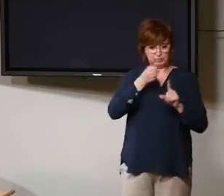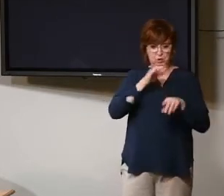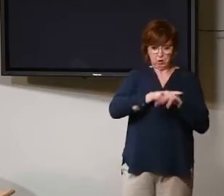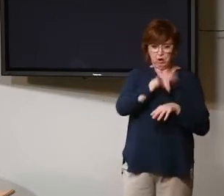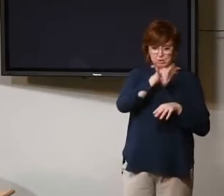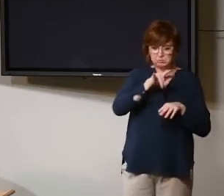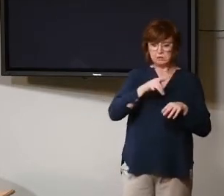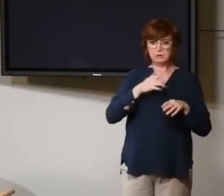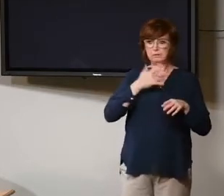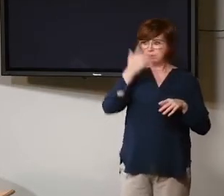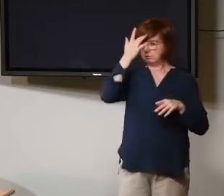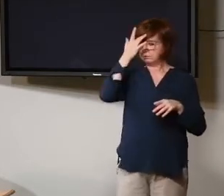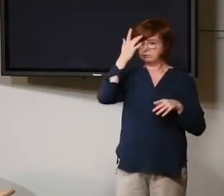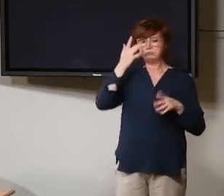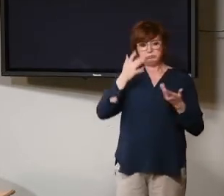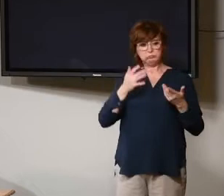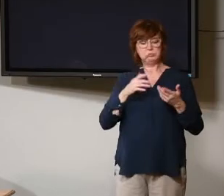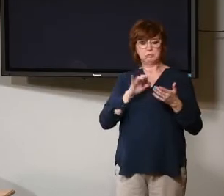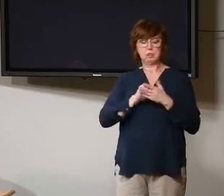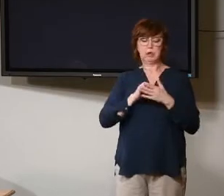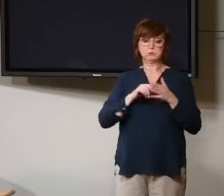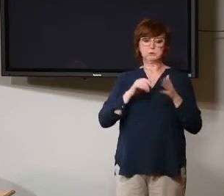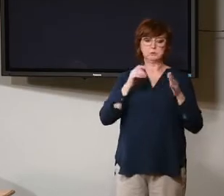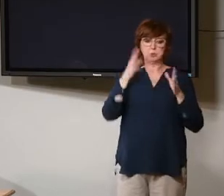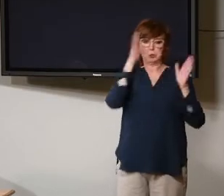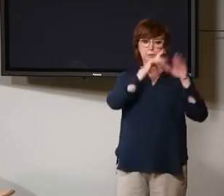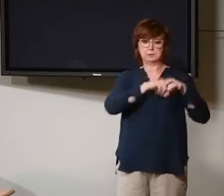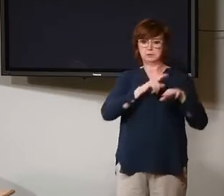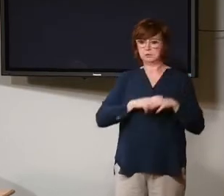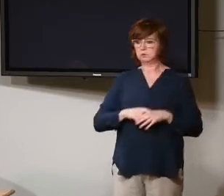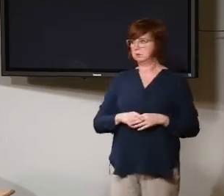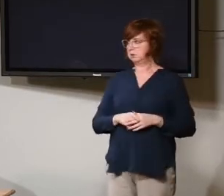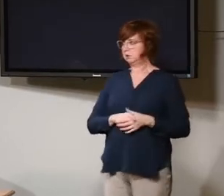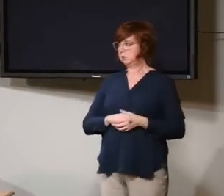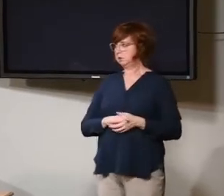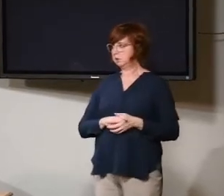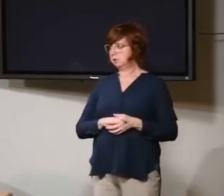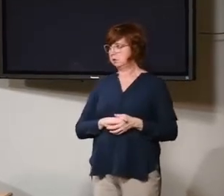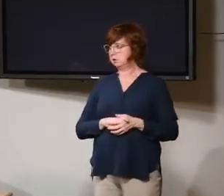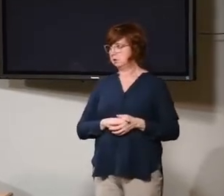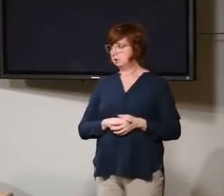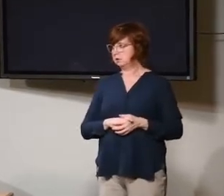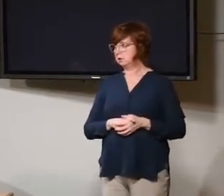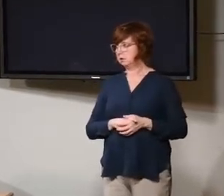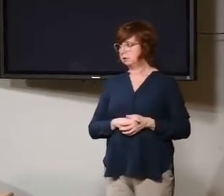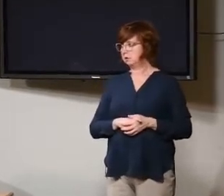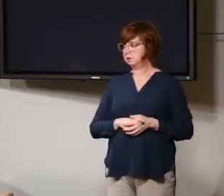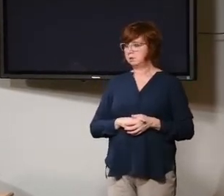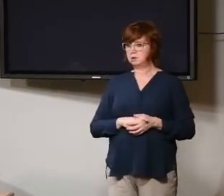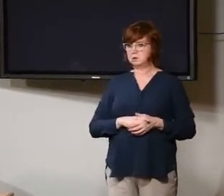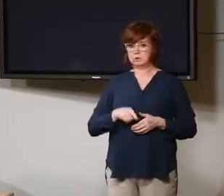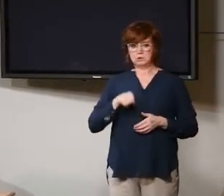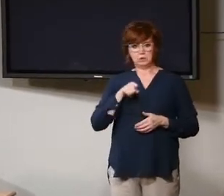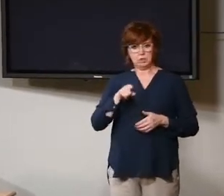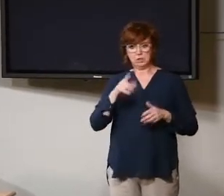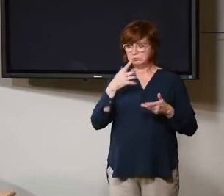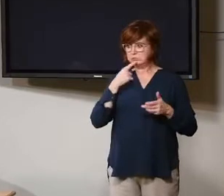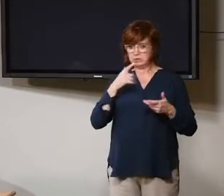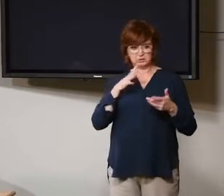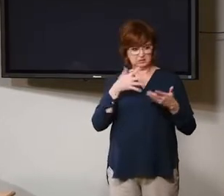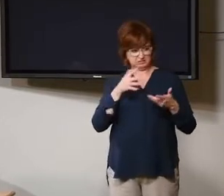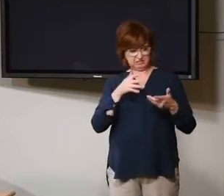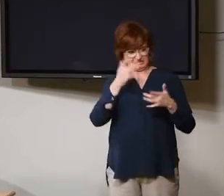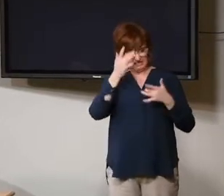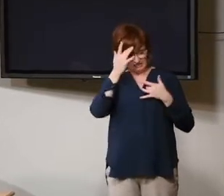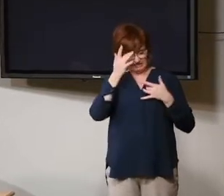And so I guess, is there a way to streamline this information? Because they said they were feeling symptoms pretty much as soon as they got off the flight, and they've been in self-isolation since and